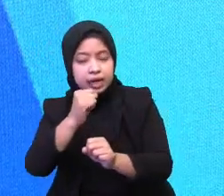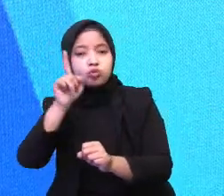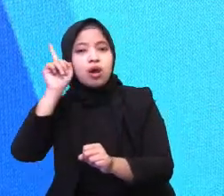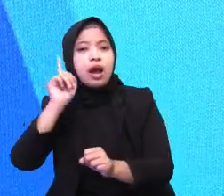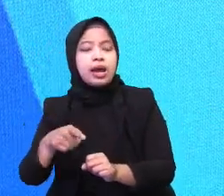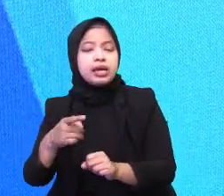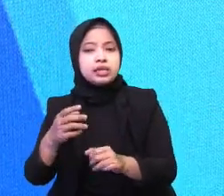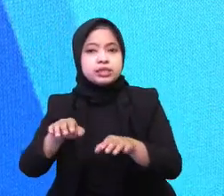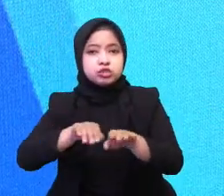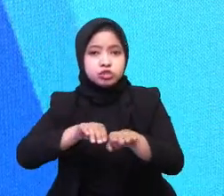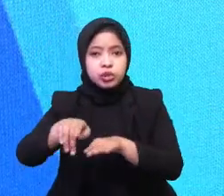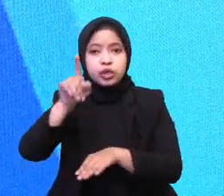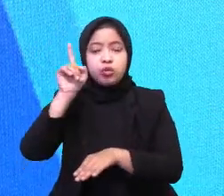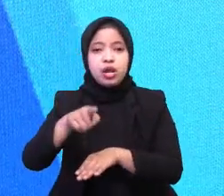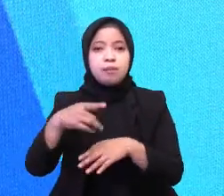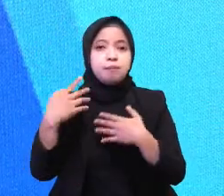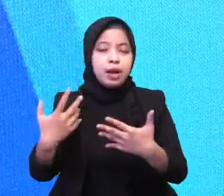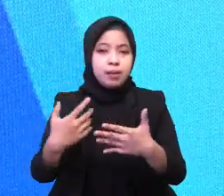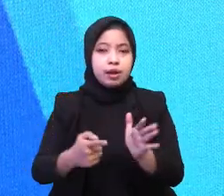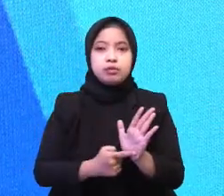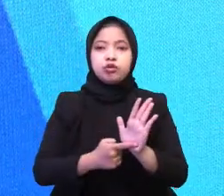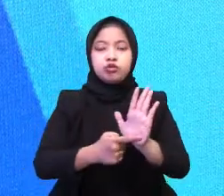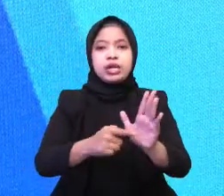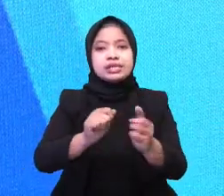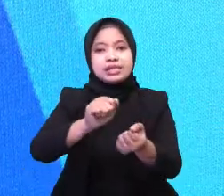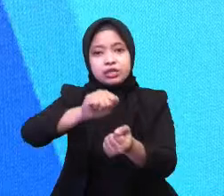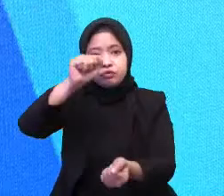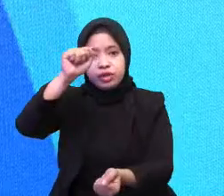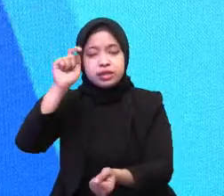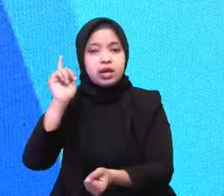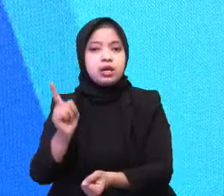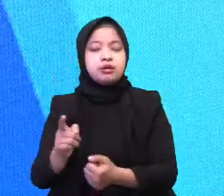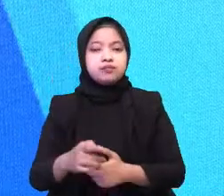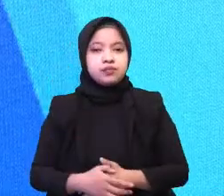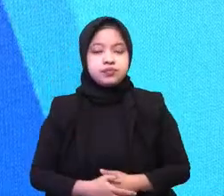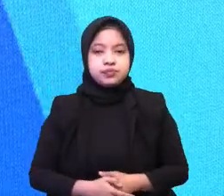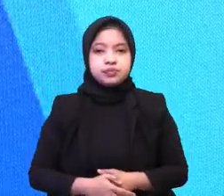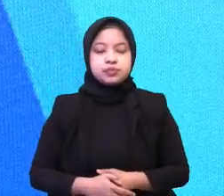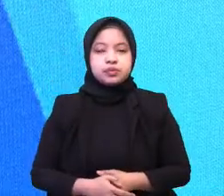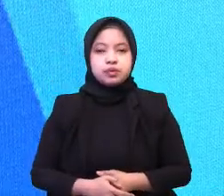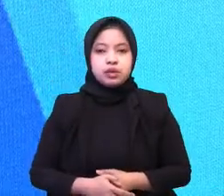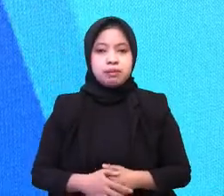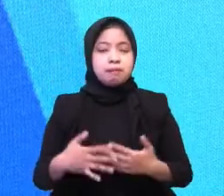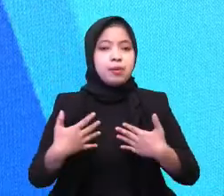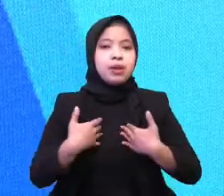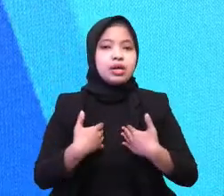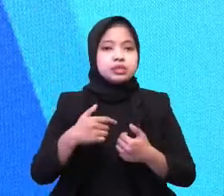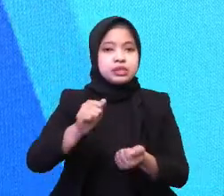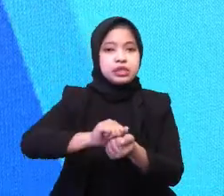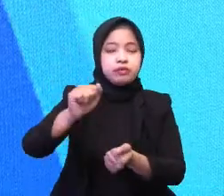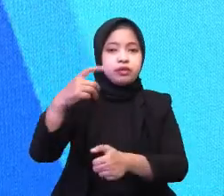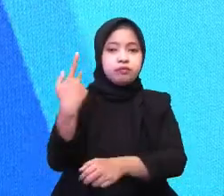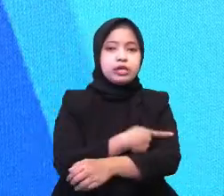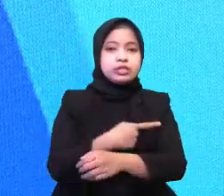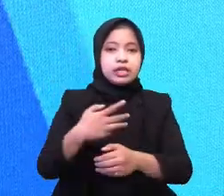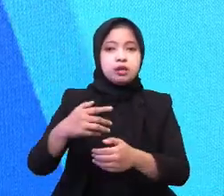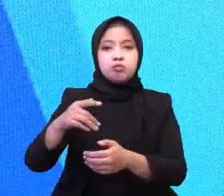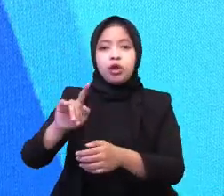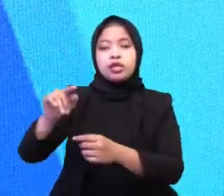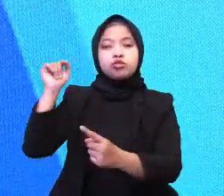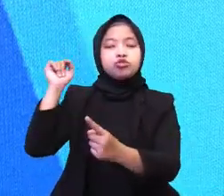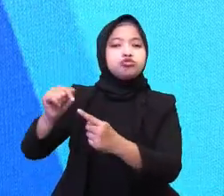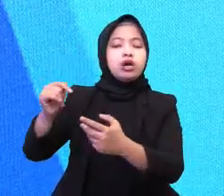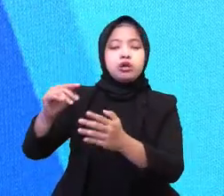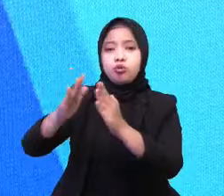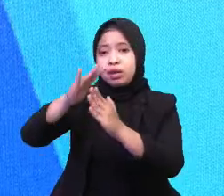upon arrival and show a doctor certificate or COVID-19 recovery certificate from the government hospital